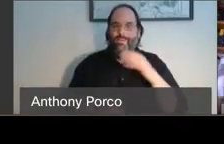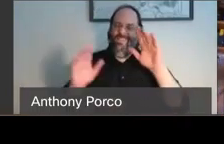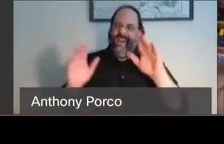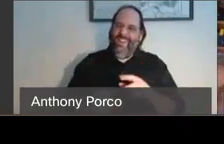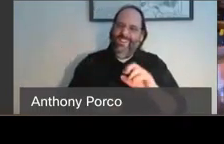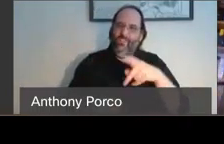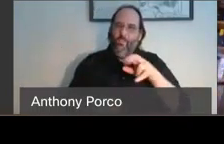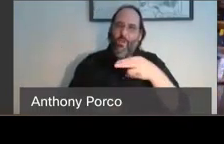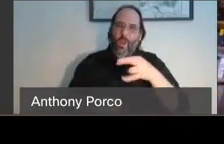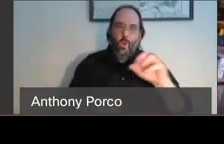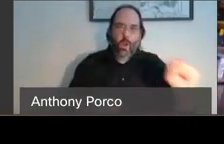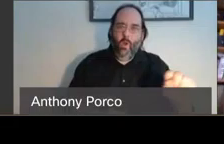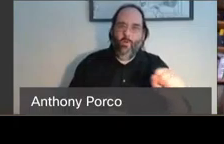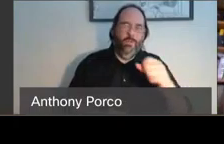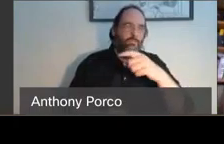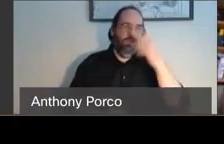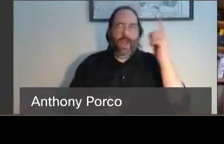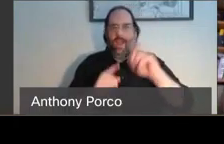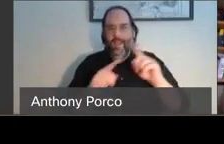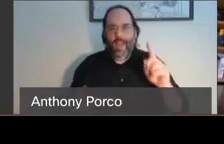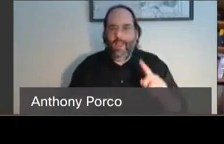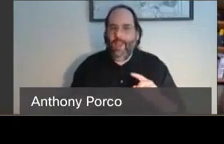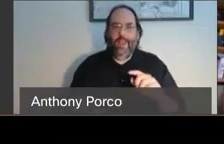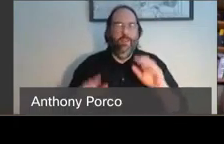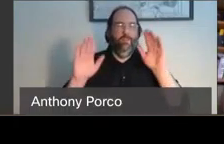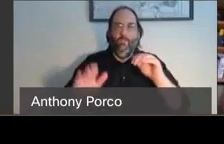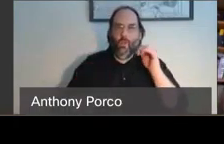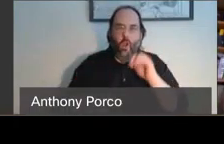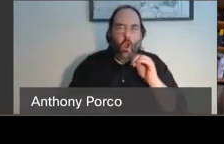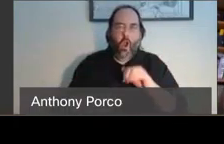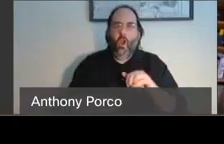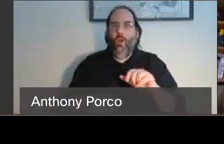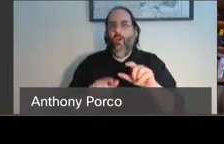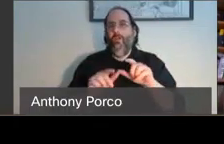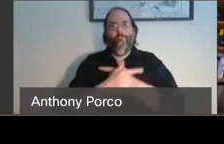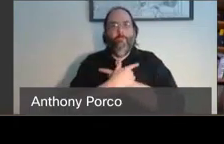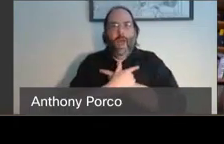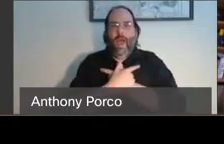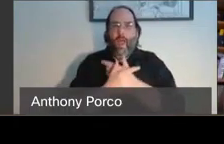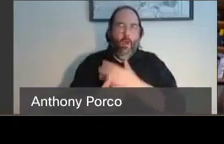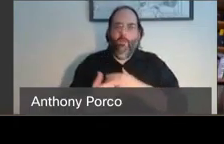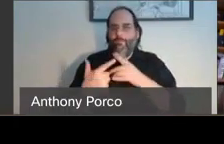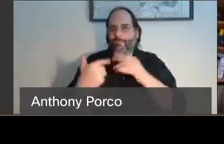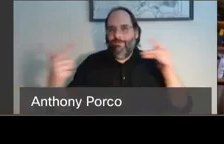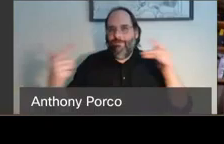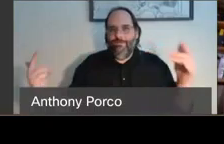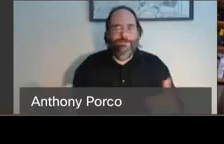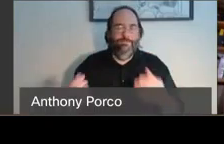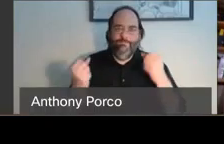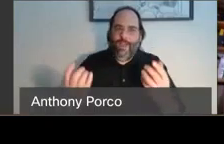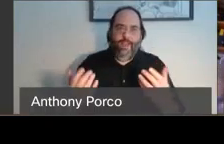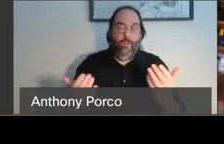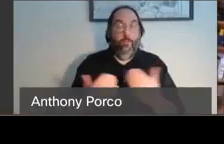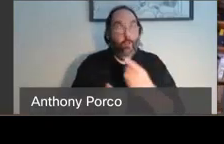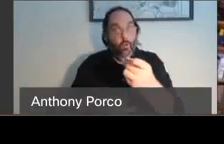superheroes, Black Lightning and Supergirl and Batwoman. Everybody's coming out the woodwork. Well, you are a superhero as